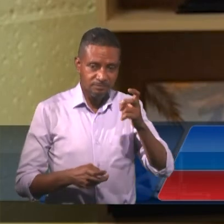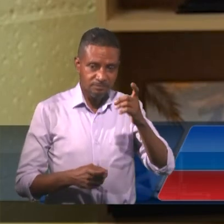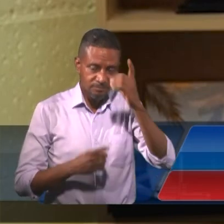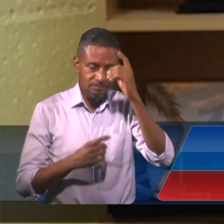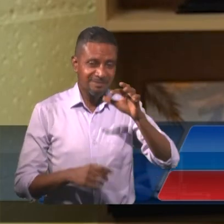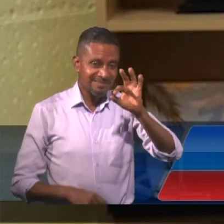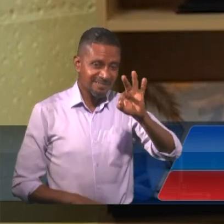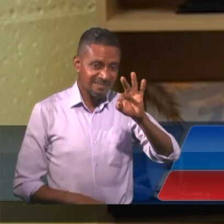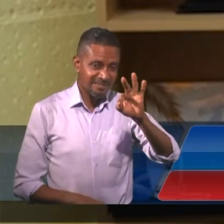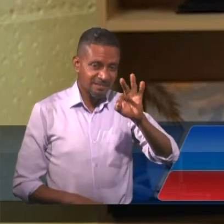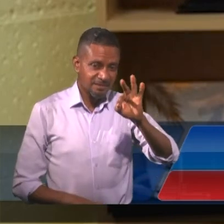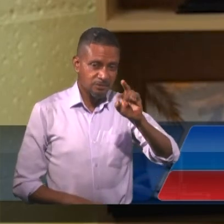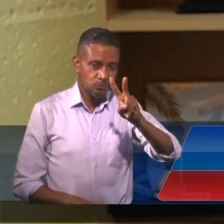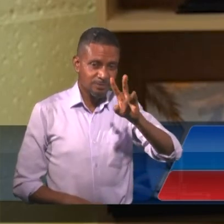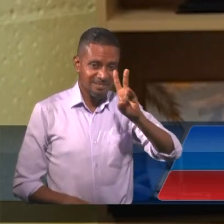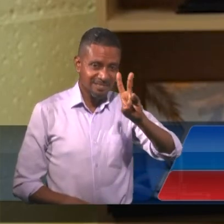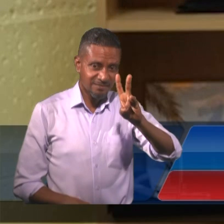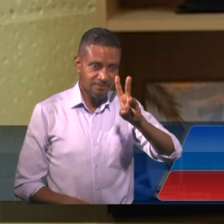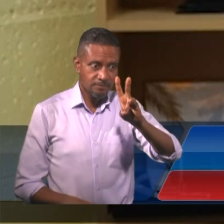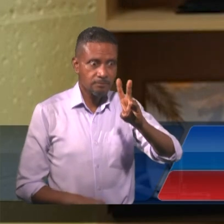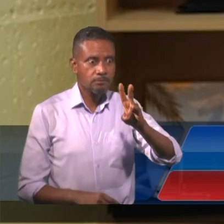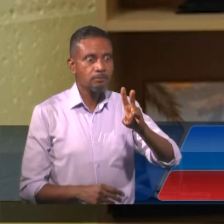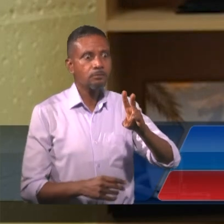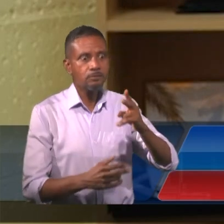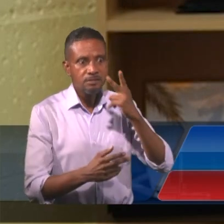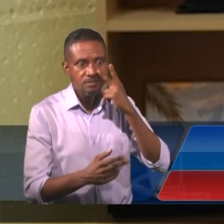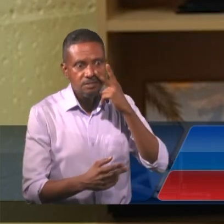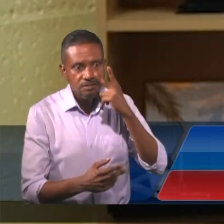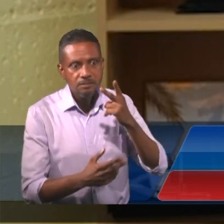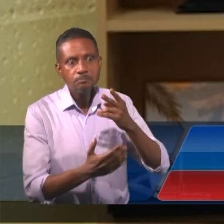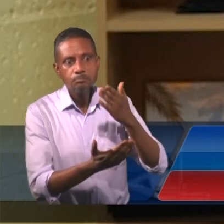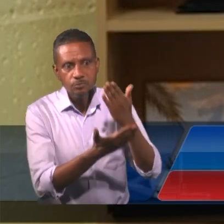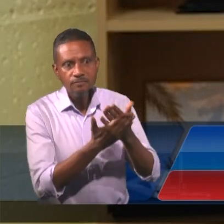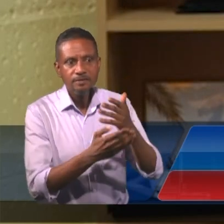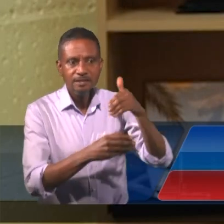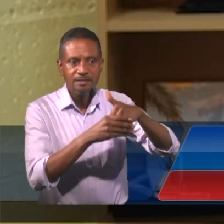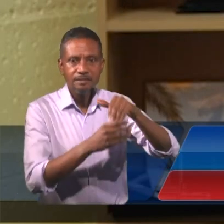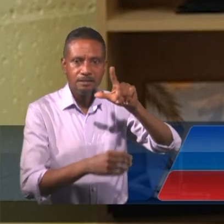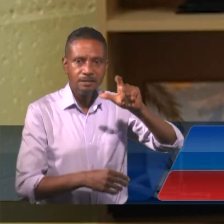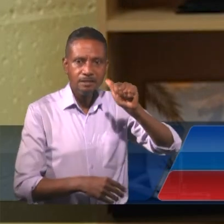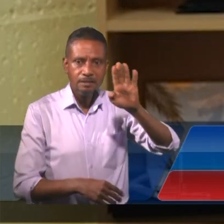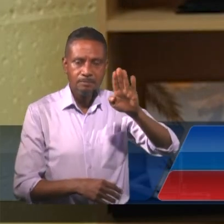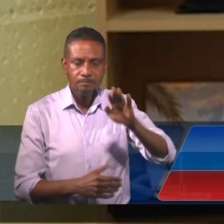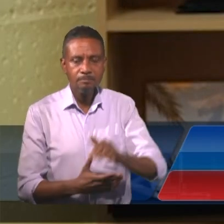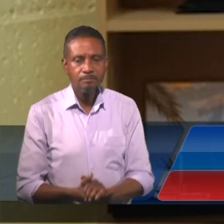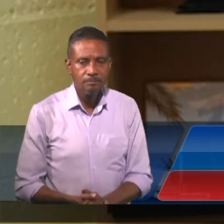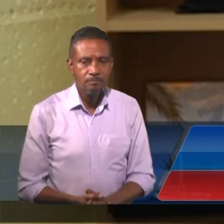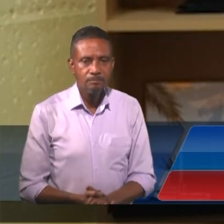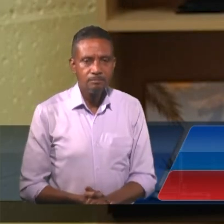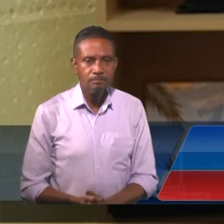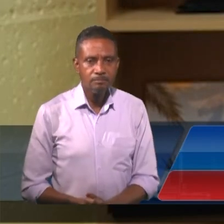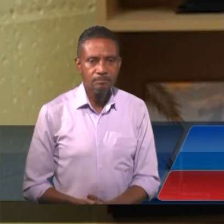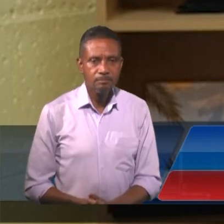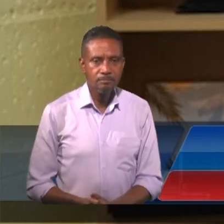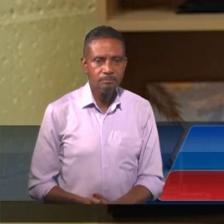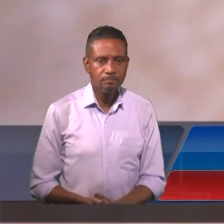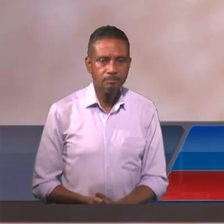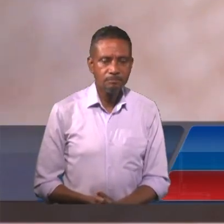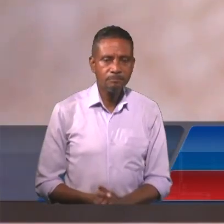927 laboratory confirmed cases were reported to CARPHA from 15 of our member